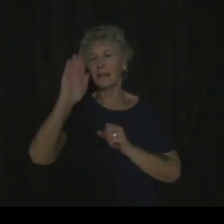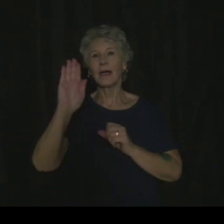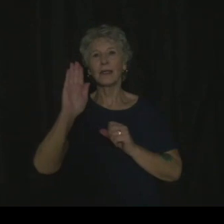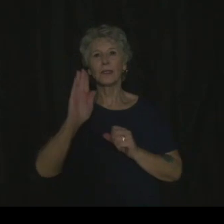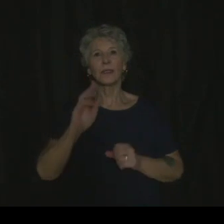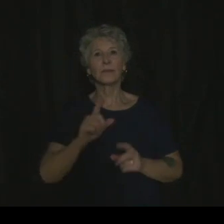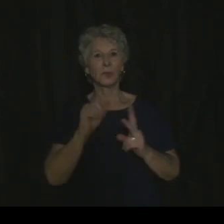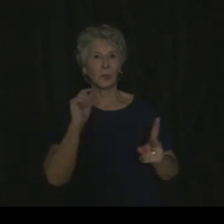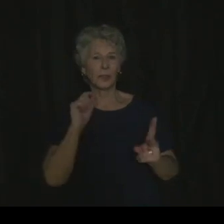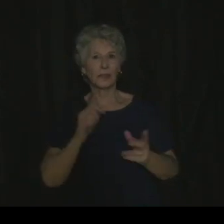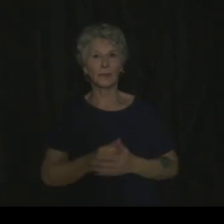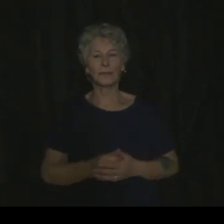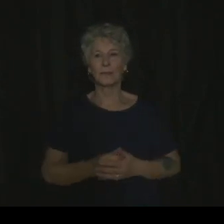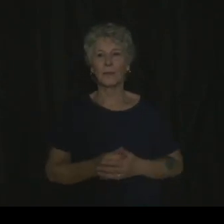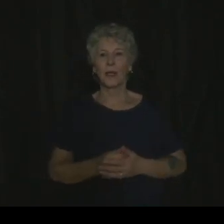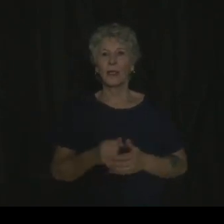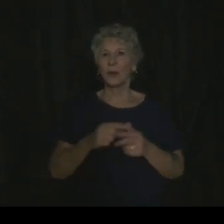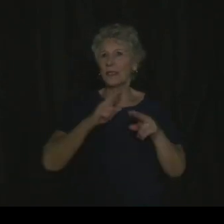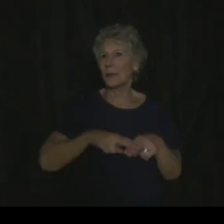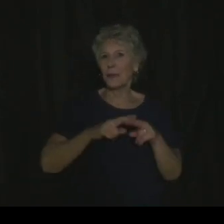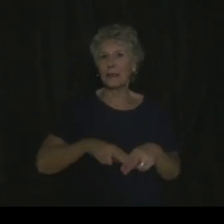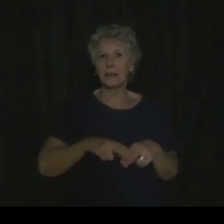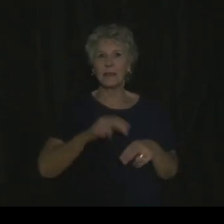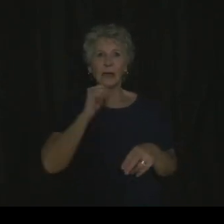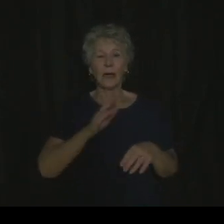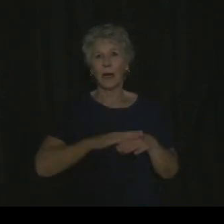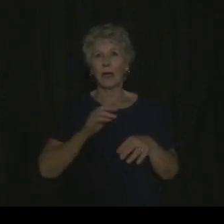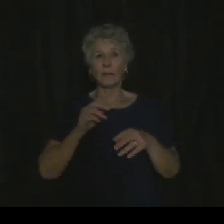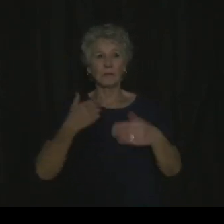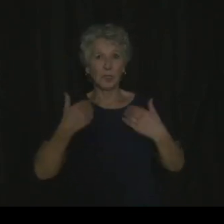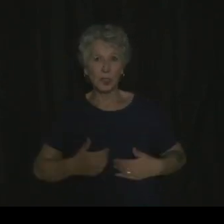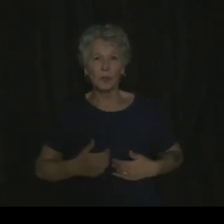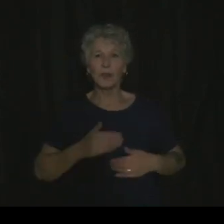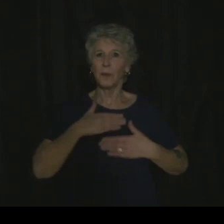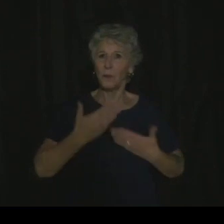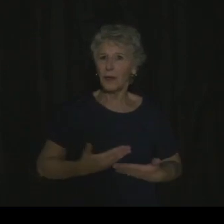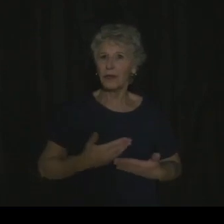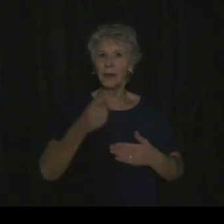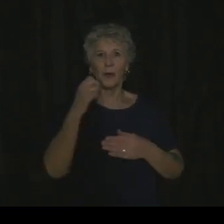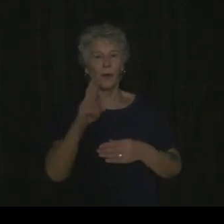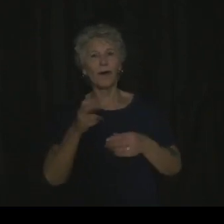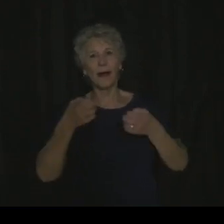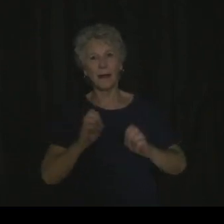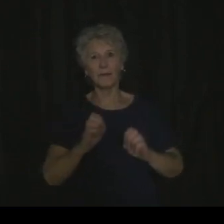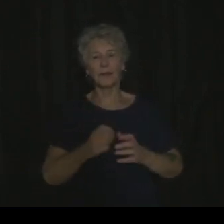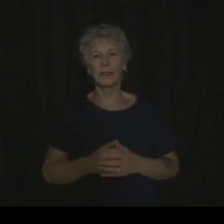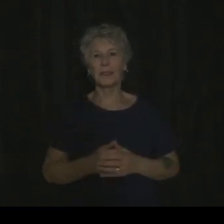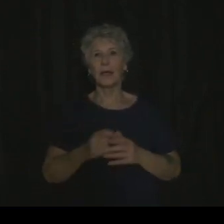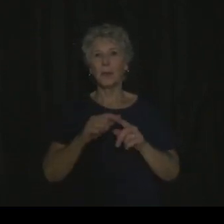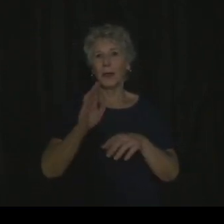this in verse 16. He says, so then it depends not on human will or exertion, but on God who is merciful. Both these words, to